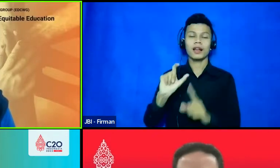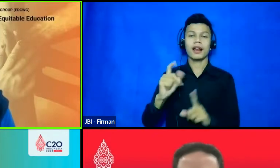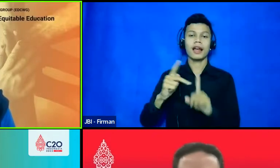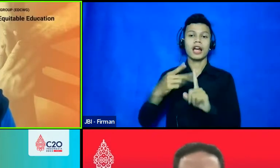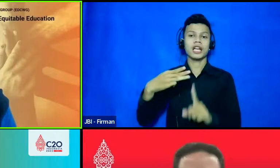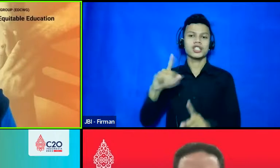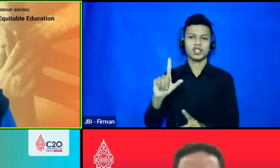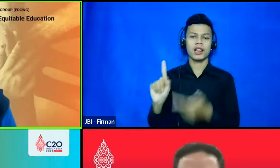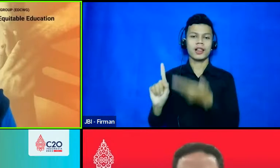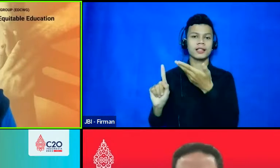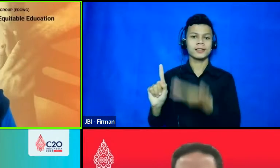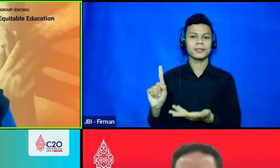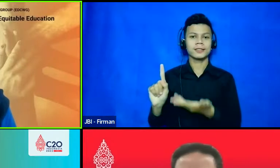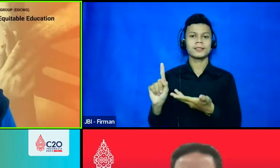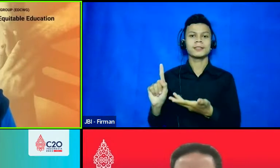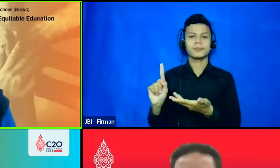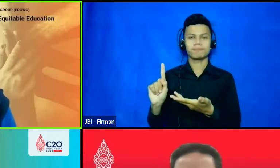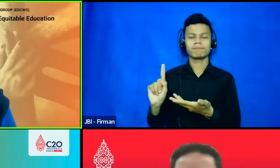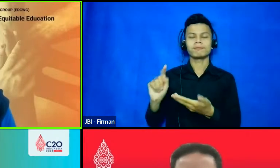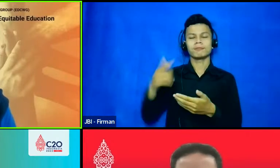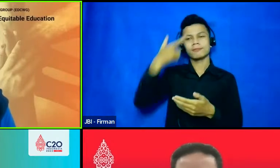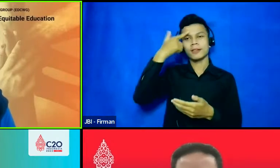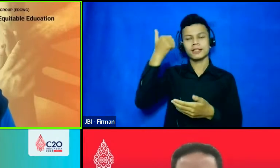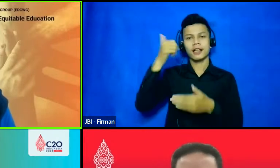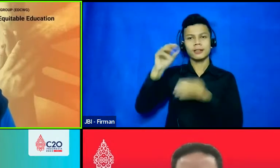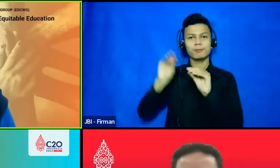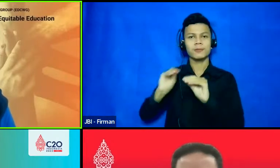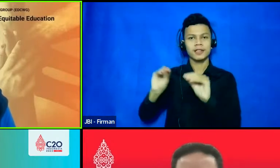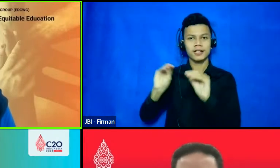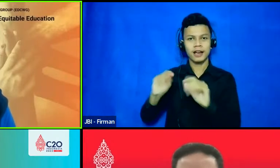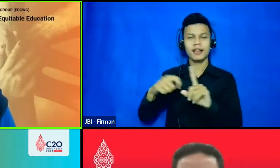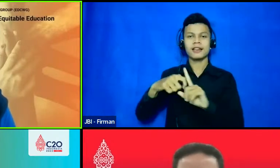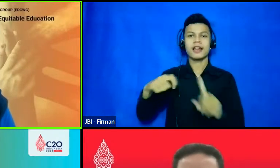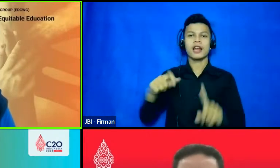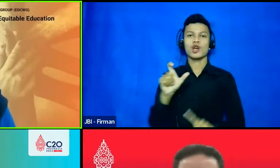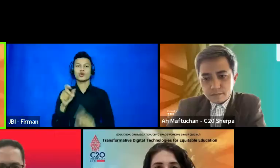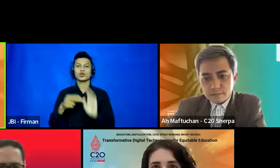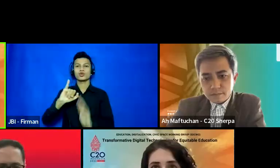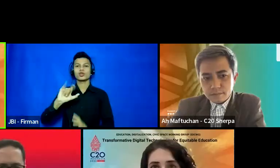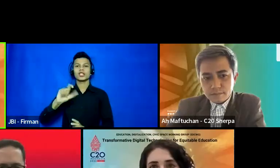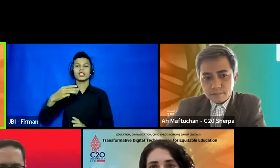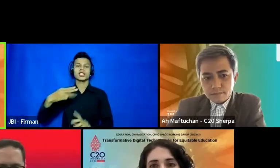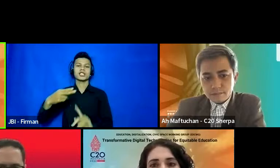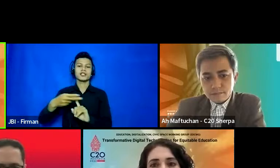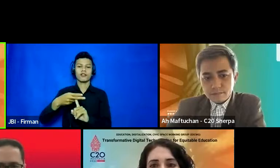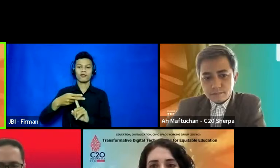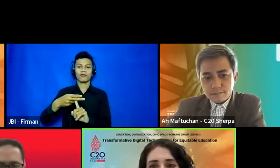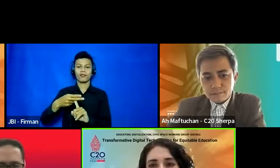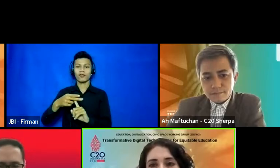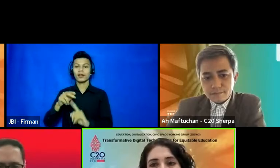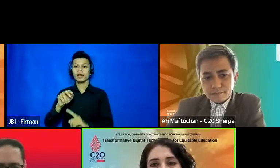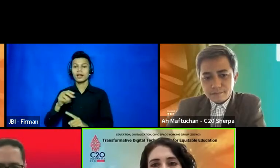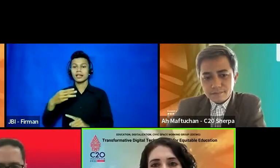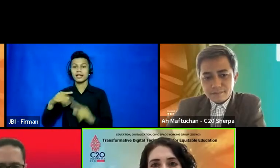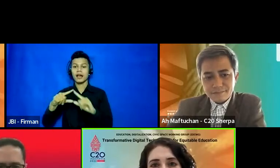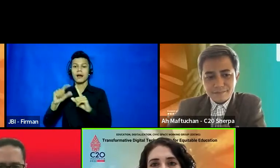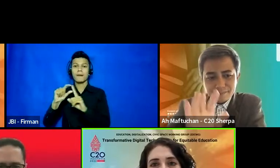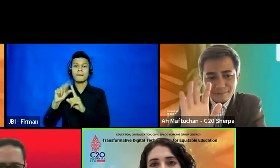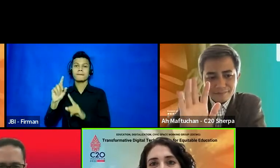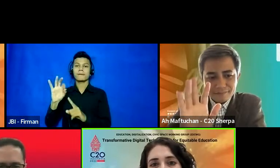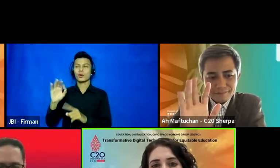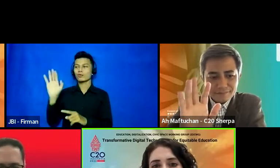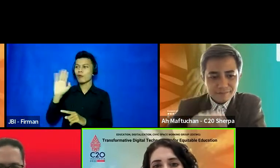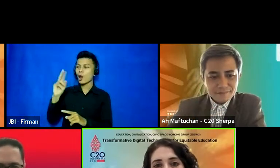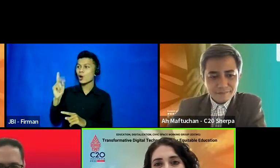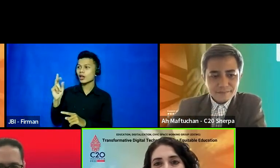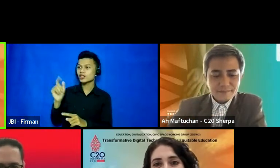from UNICEF East Asia Pacific Regional Office. Hello, Rachel Cooper. Hi, everyone. Thanks for